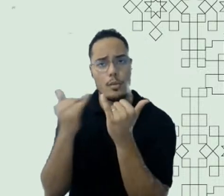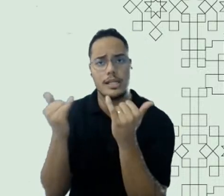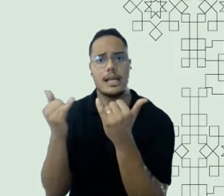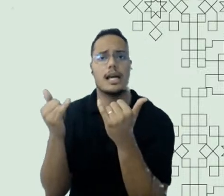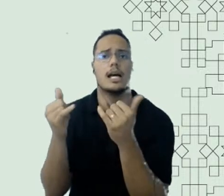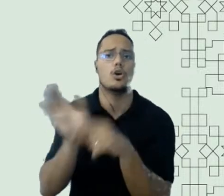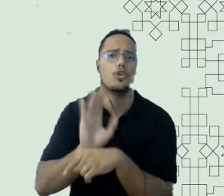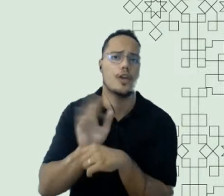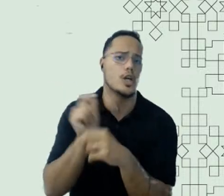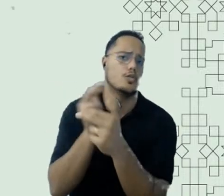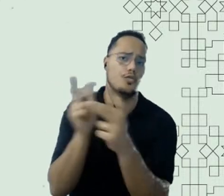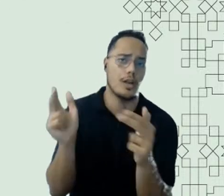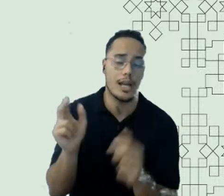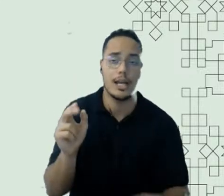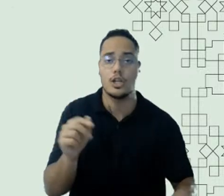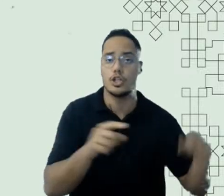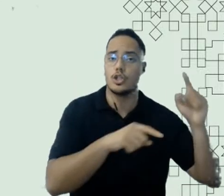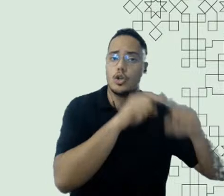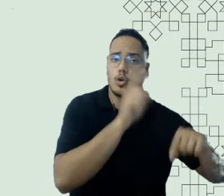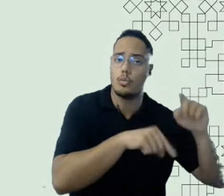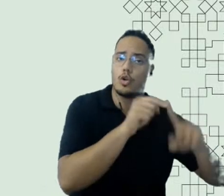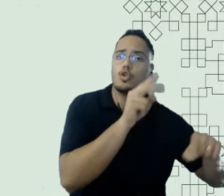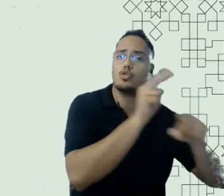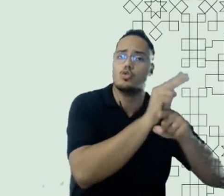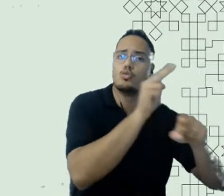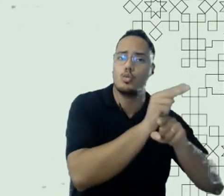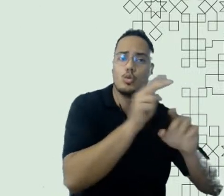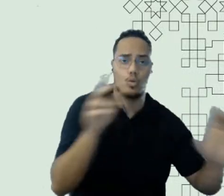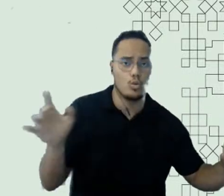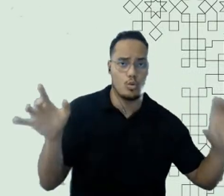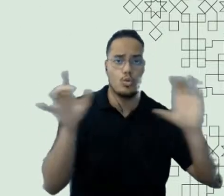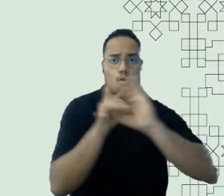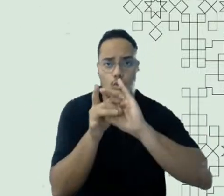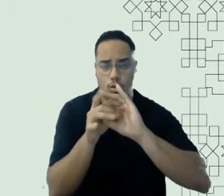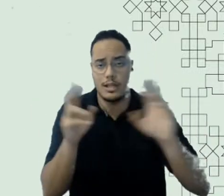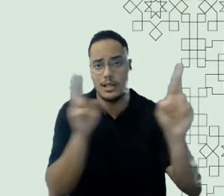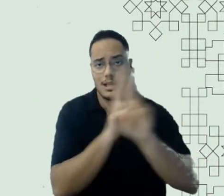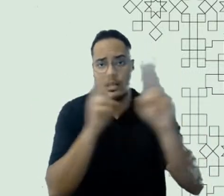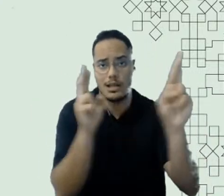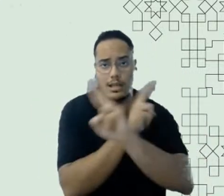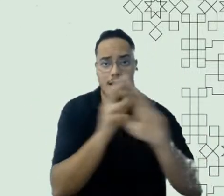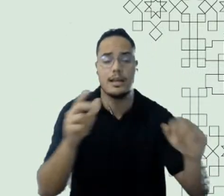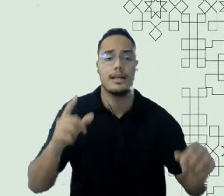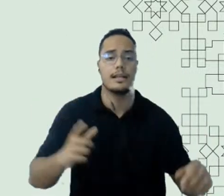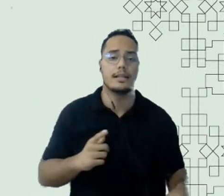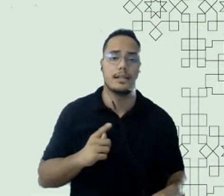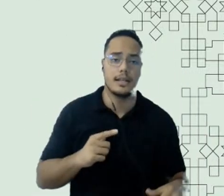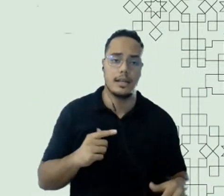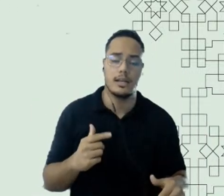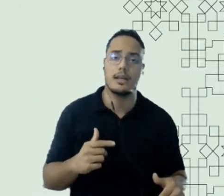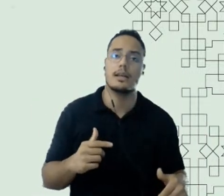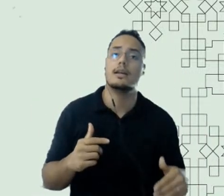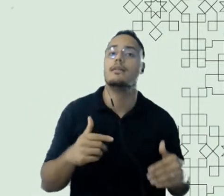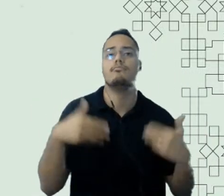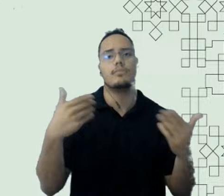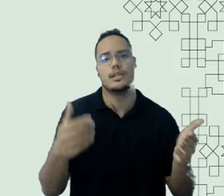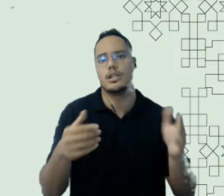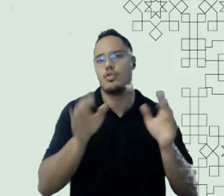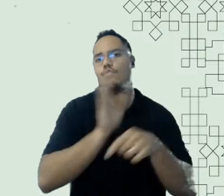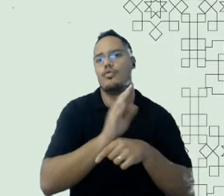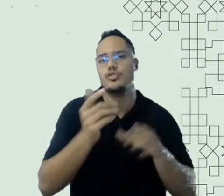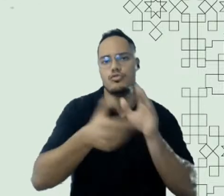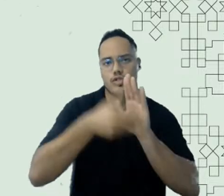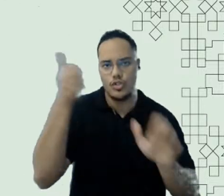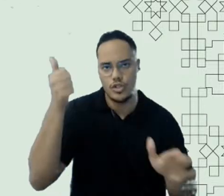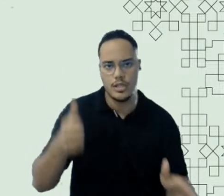same, it's not enough. It really need to be a complete similarity. And then there will be also some